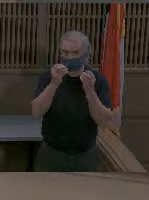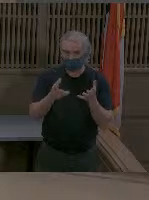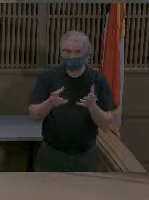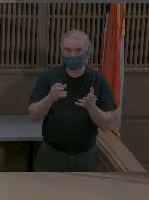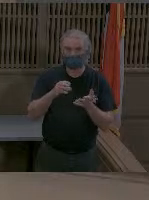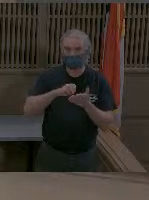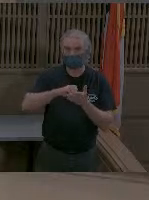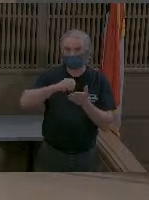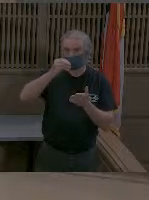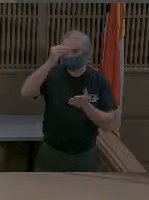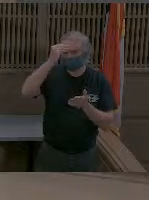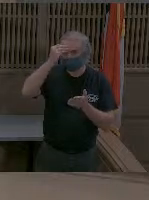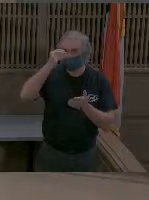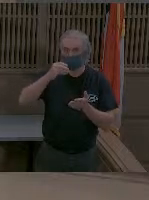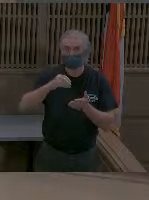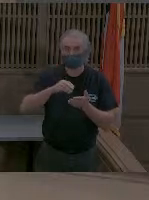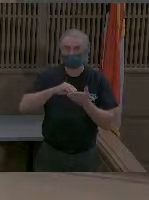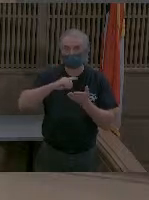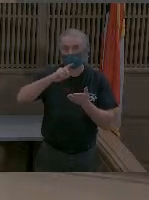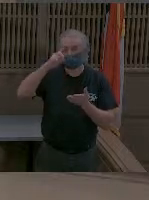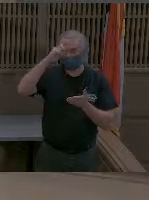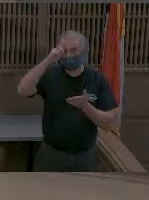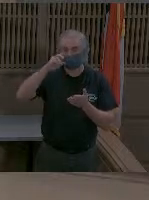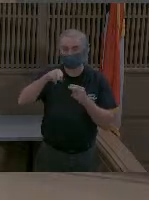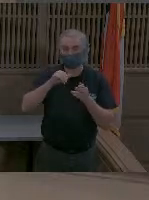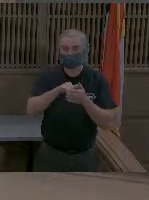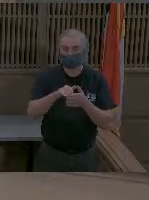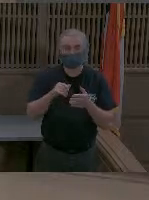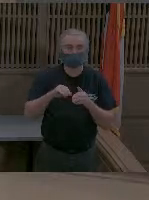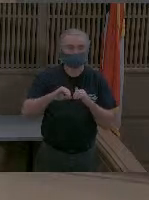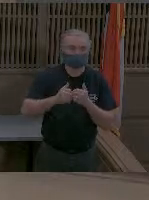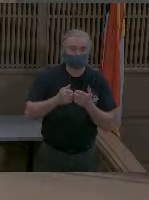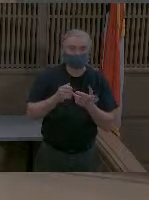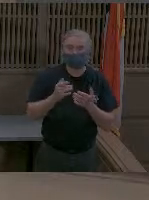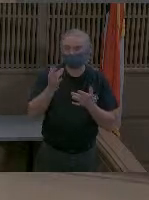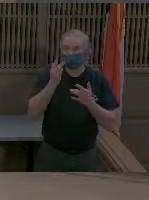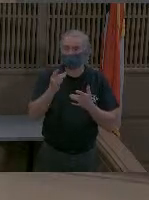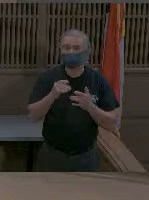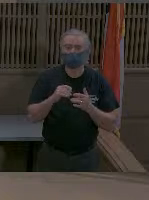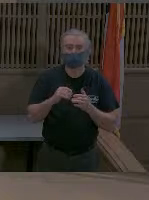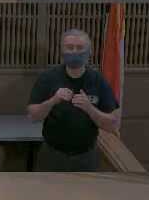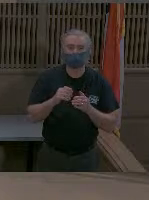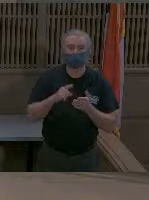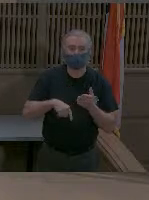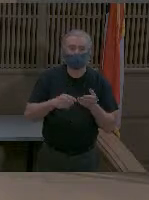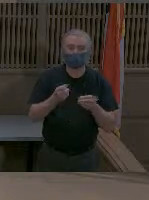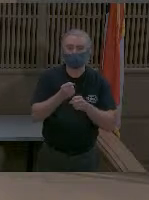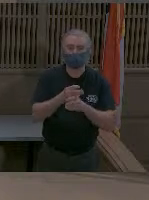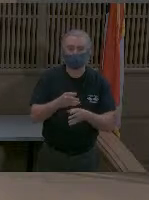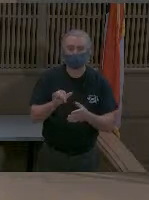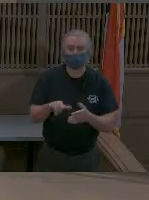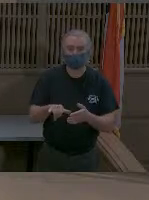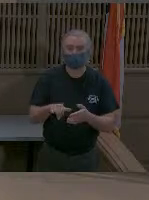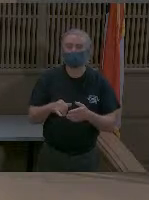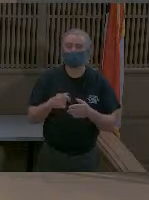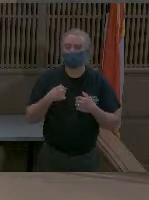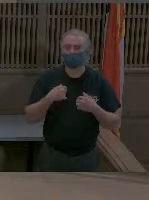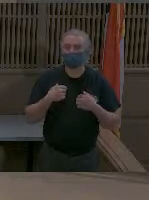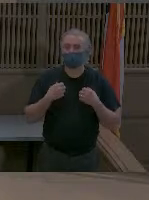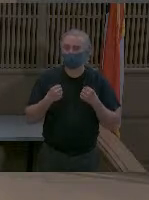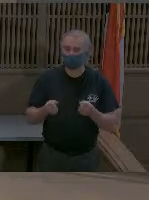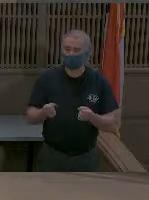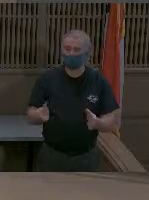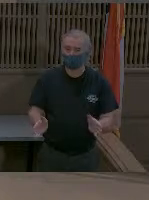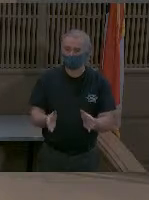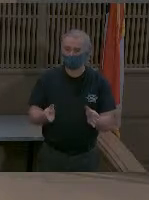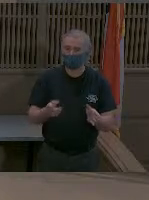all of us lived through it. And I'm here to strongly encourage you